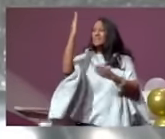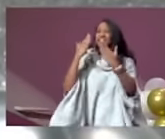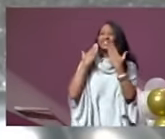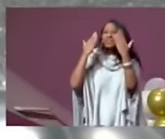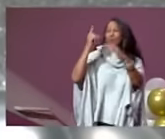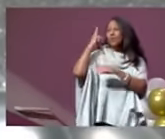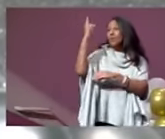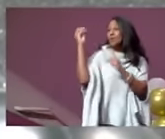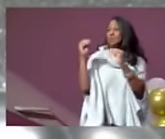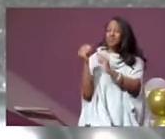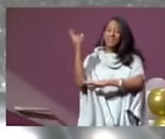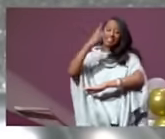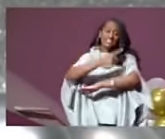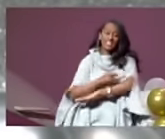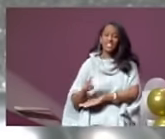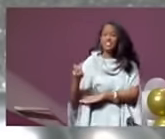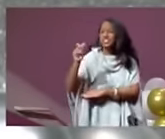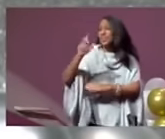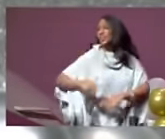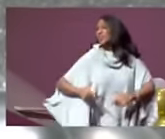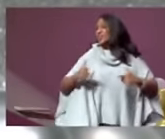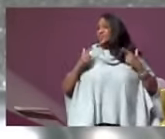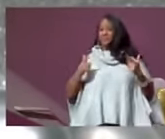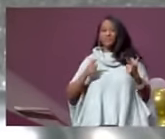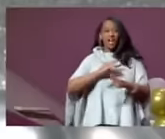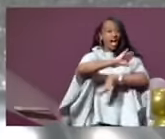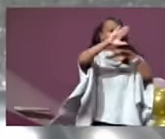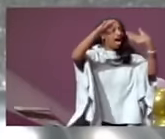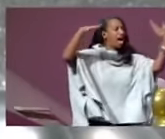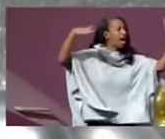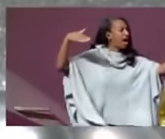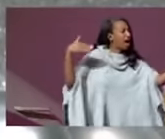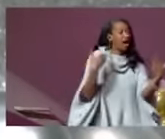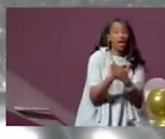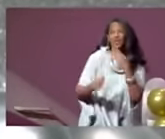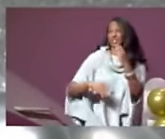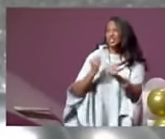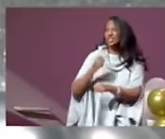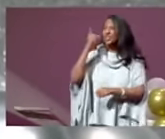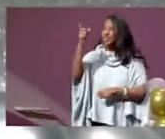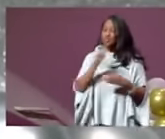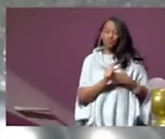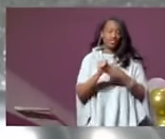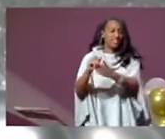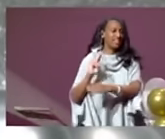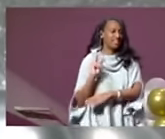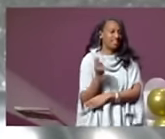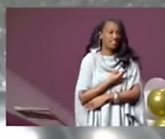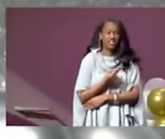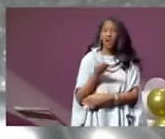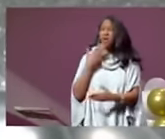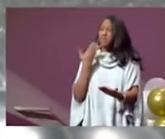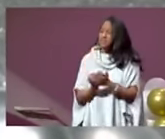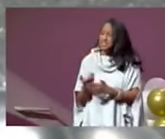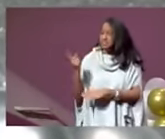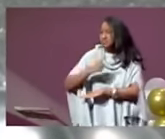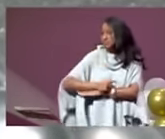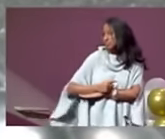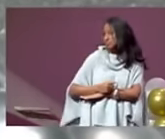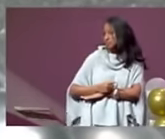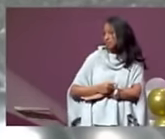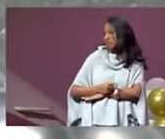for another day's journey. Thank you for bringing us all the year through. Whether we had high days or very, very low days,